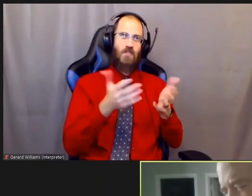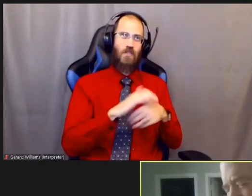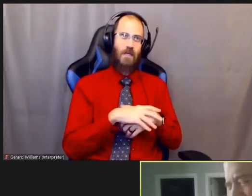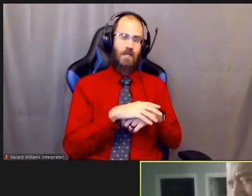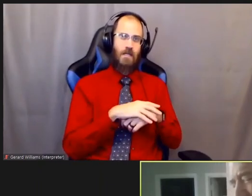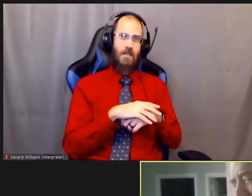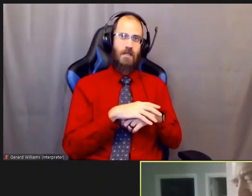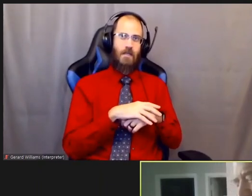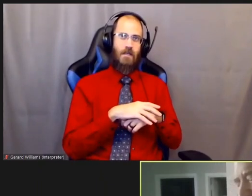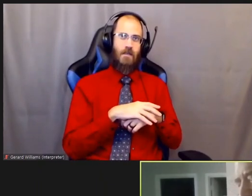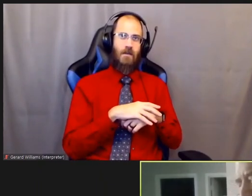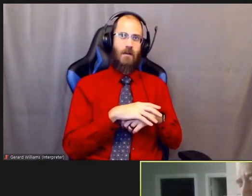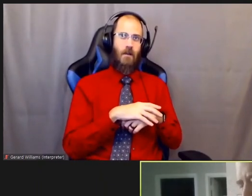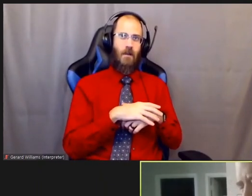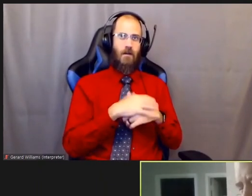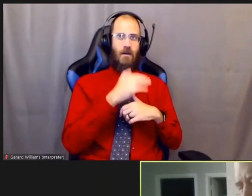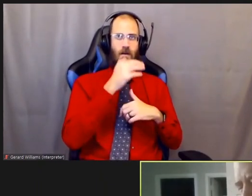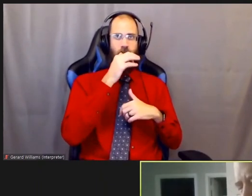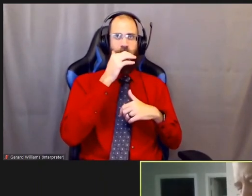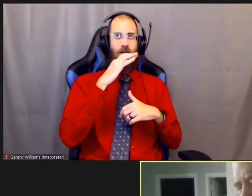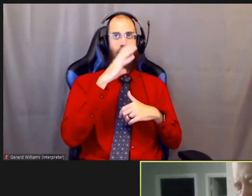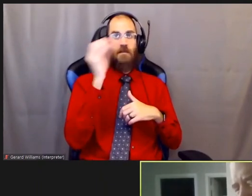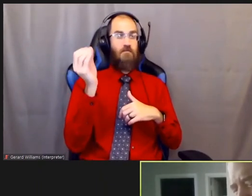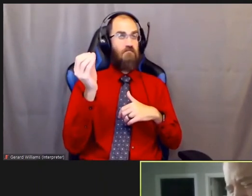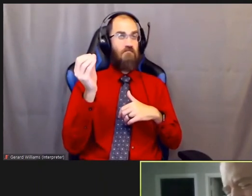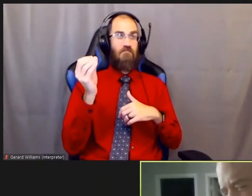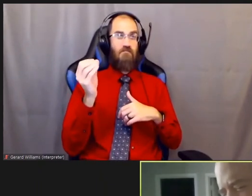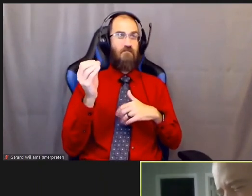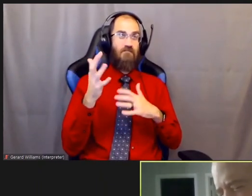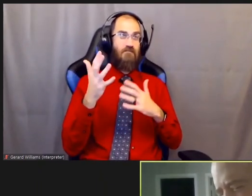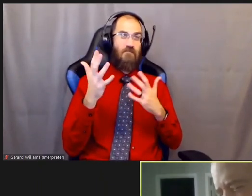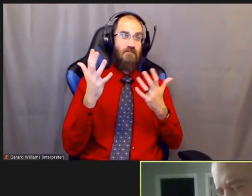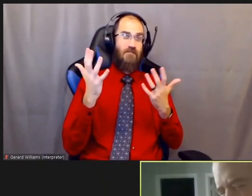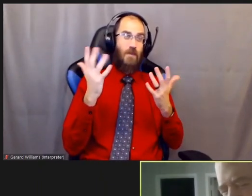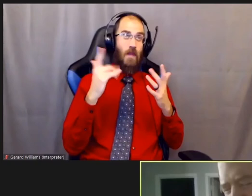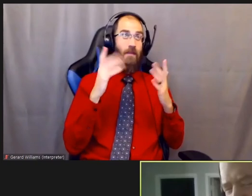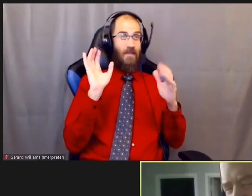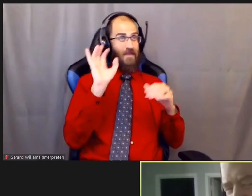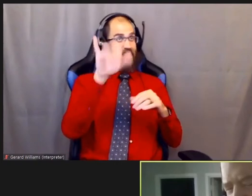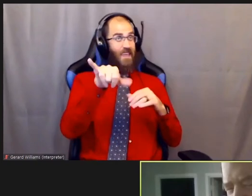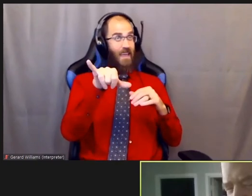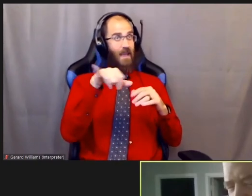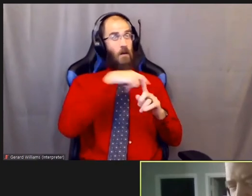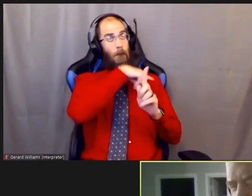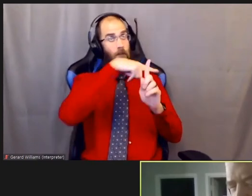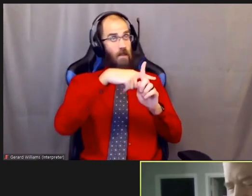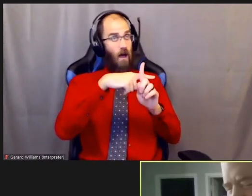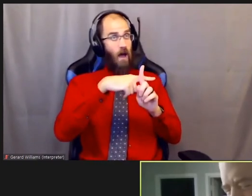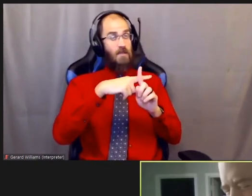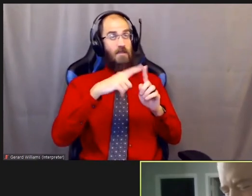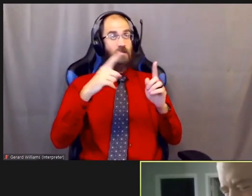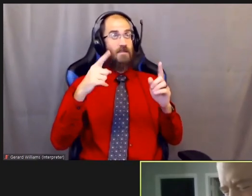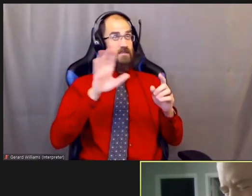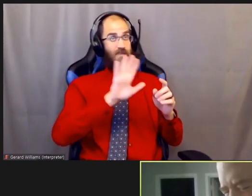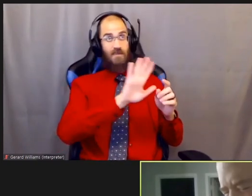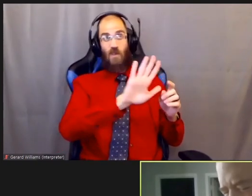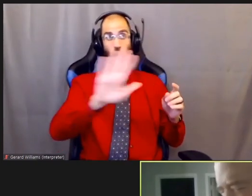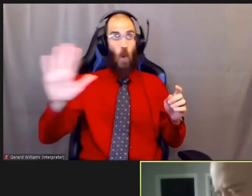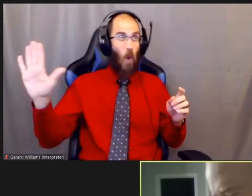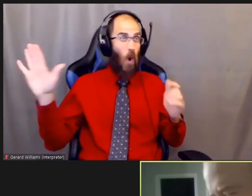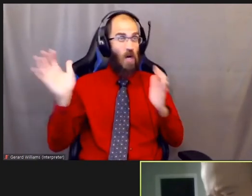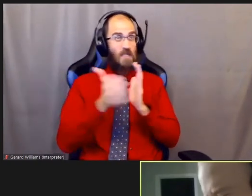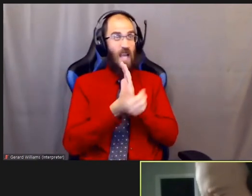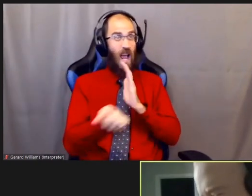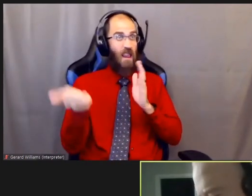And you combine that with the expertise around the table that we've had over the years. It's